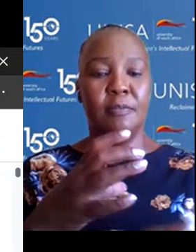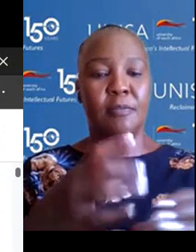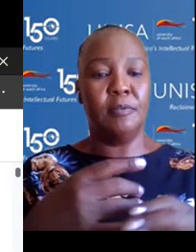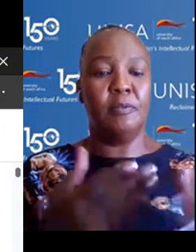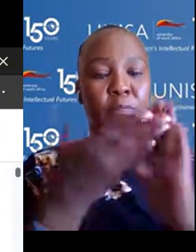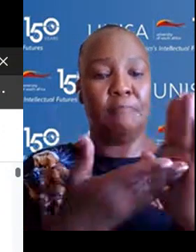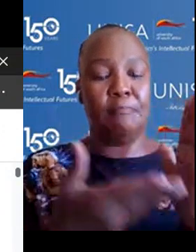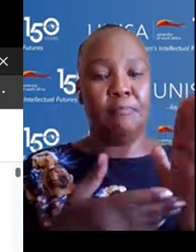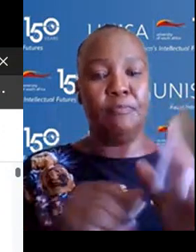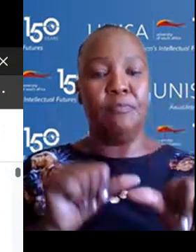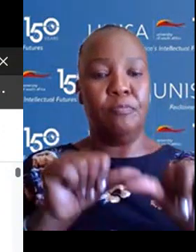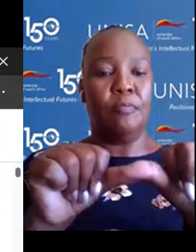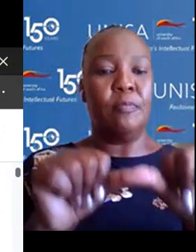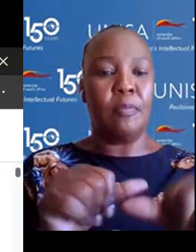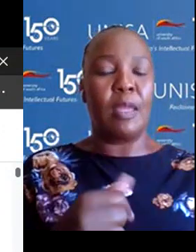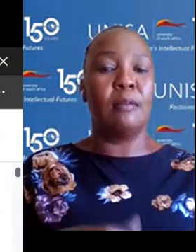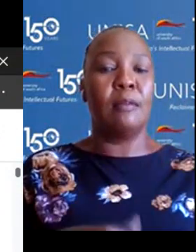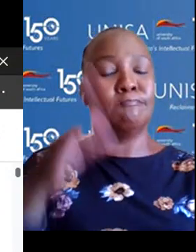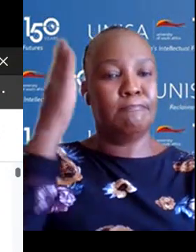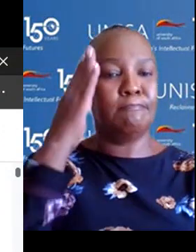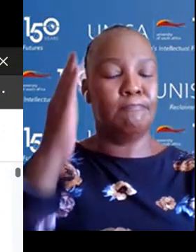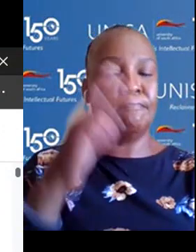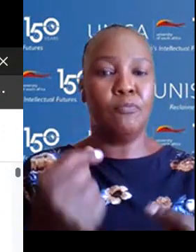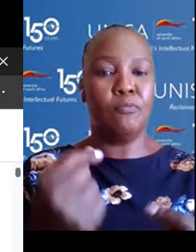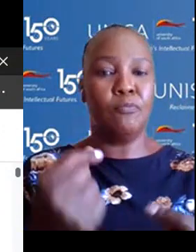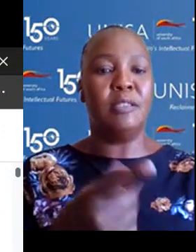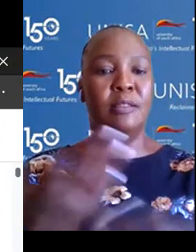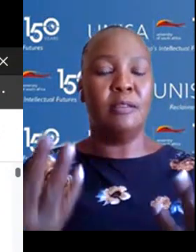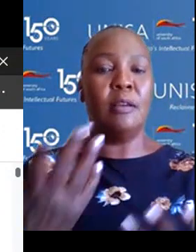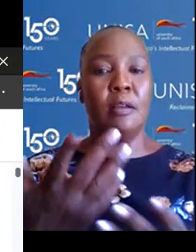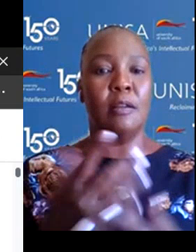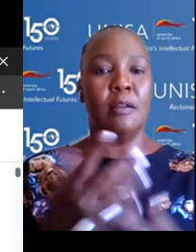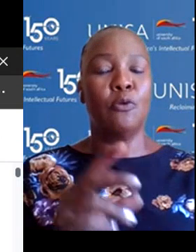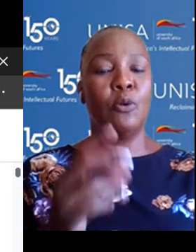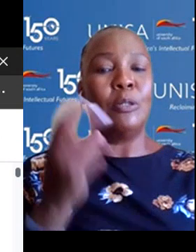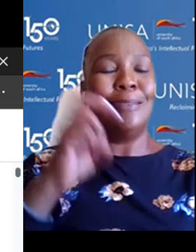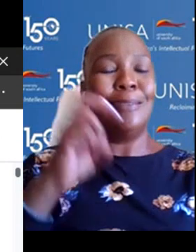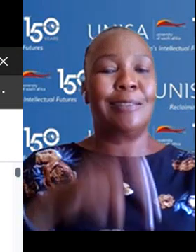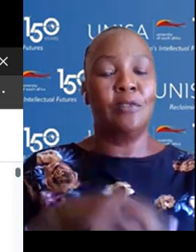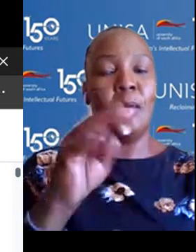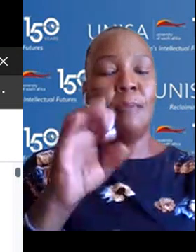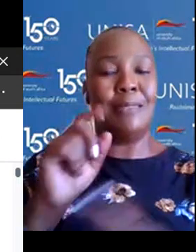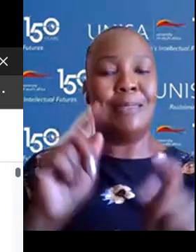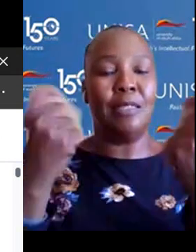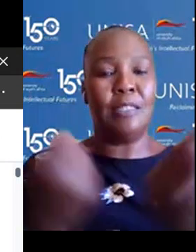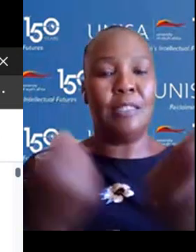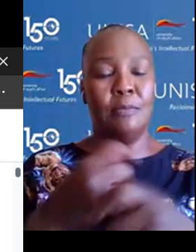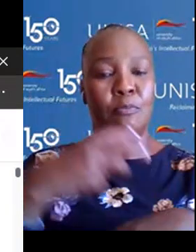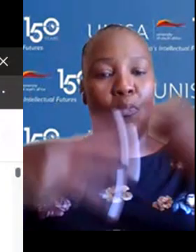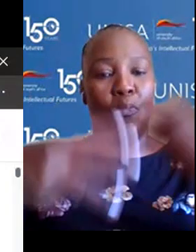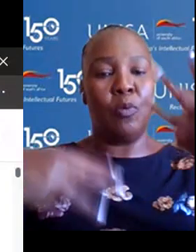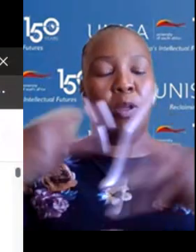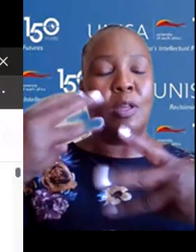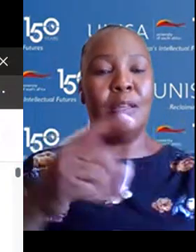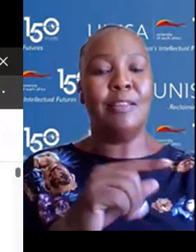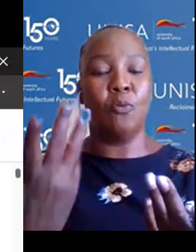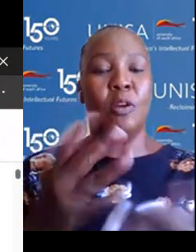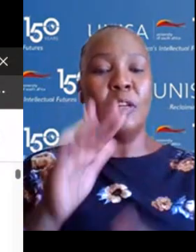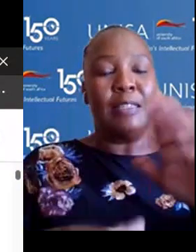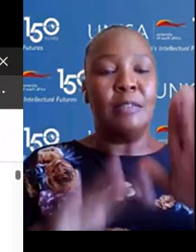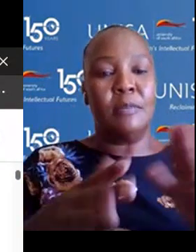there. Yes, I know we're doing it virtually, which means you also need to have MS Teams running. But just remember, this is where the steps are, so